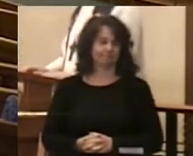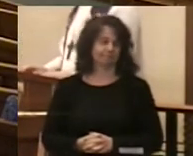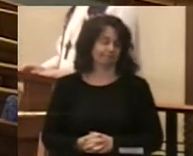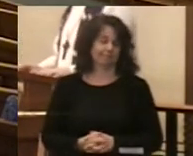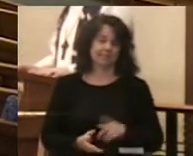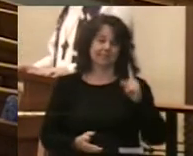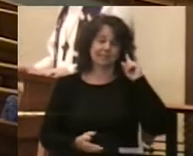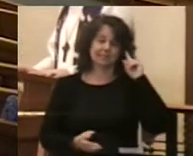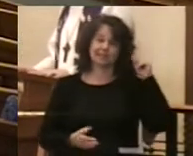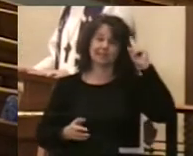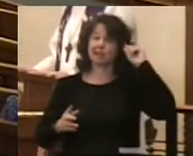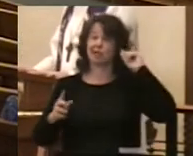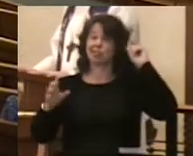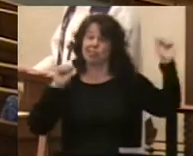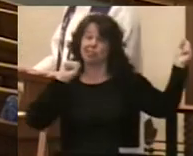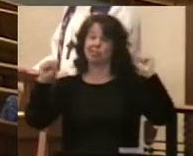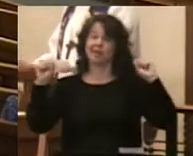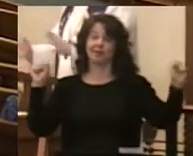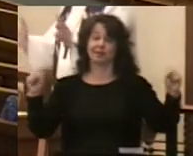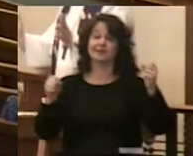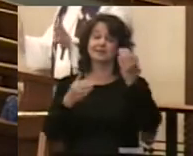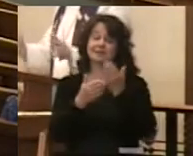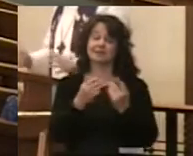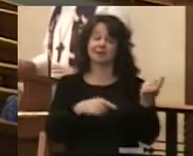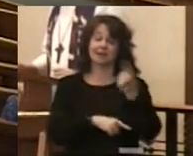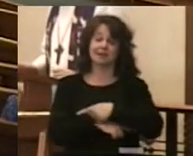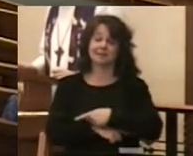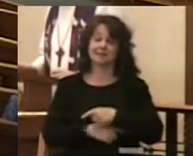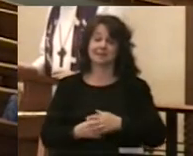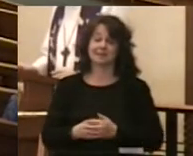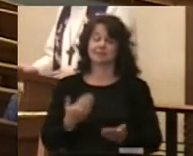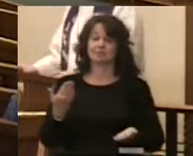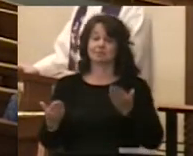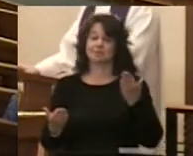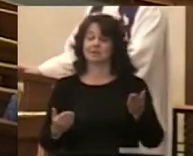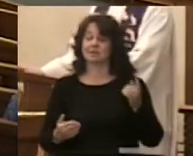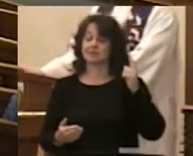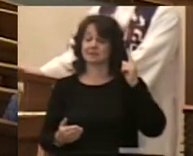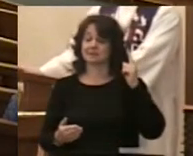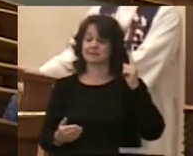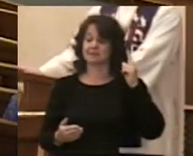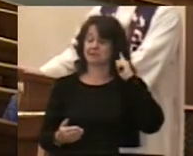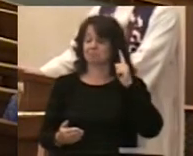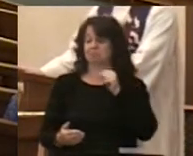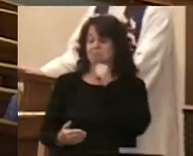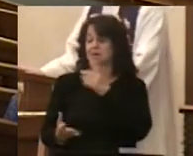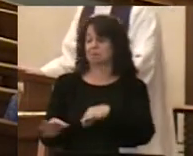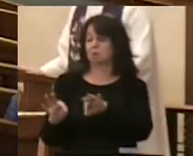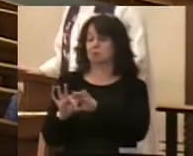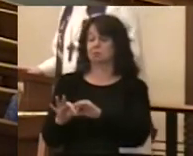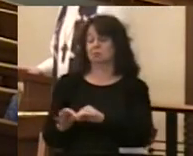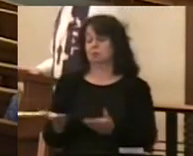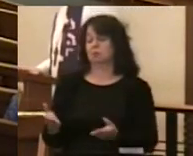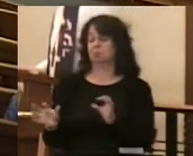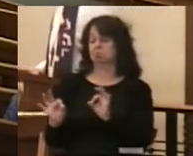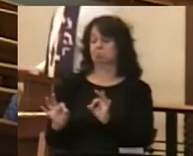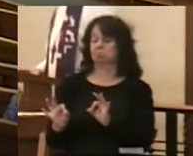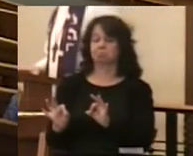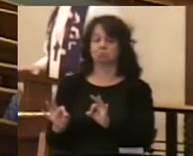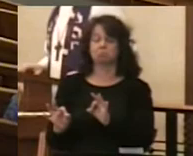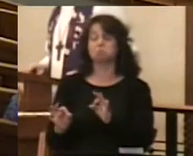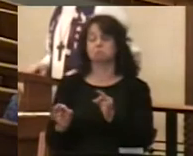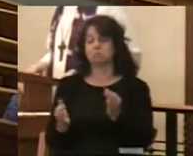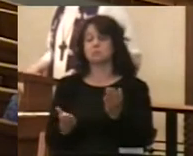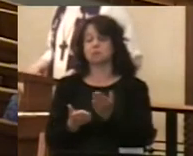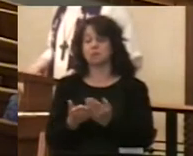sound like thunder some days, and though maybe it may sound like it's not even important or irrelevant some days,